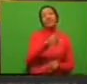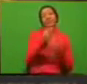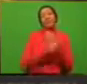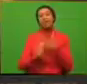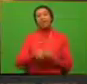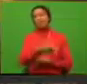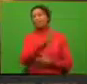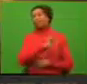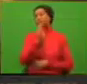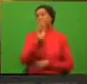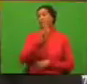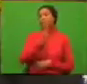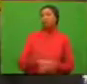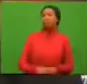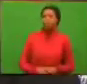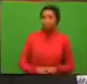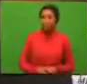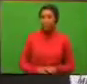President.